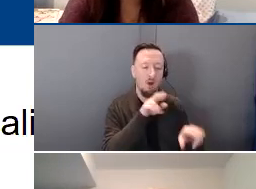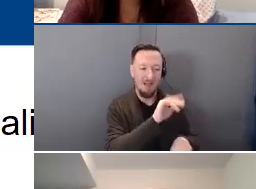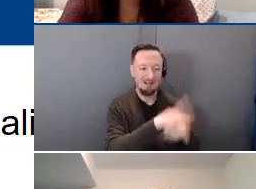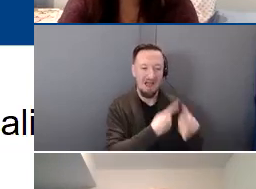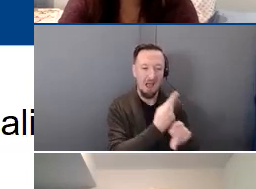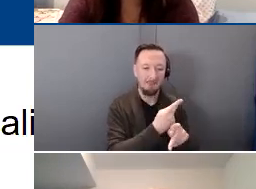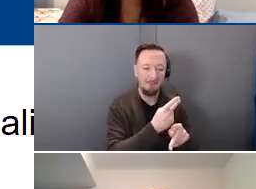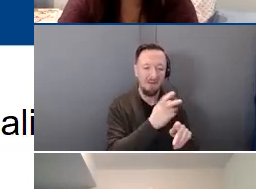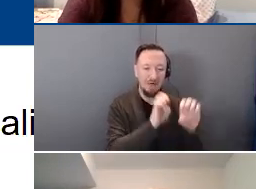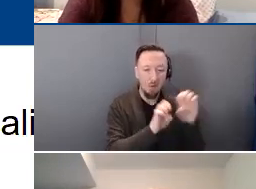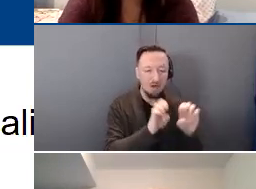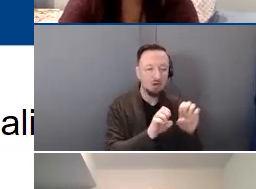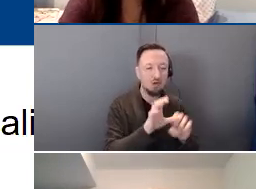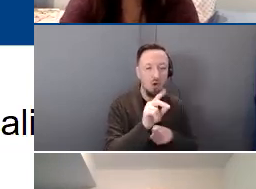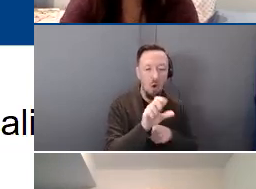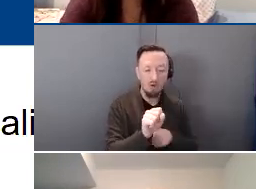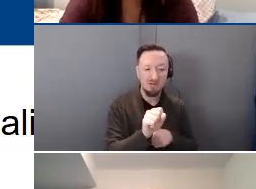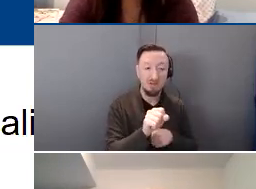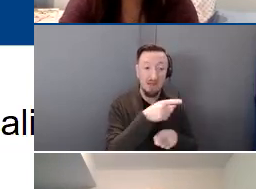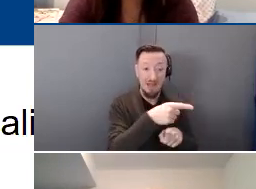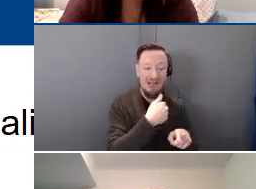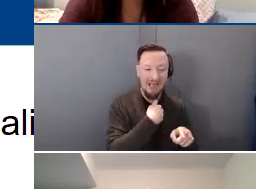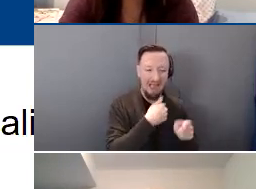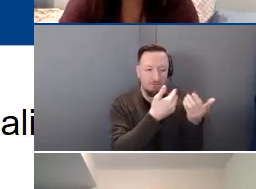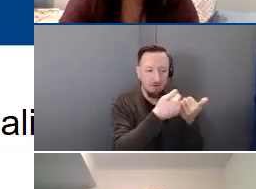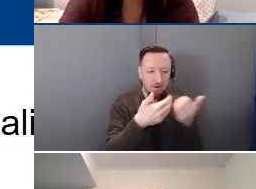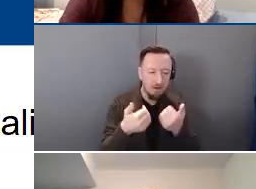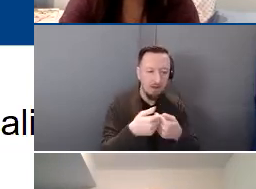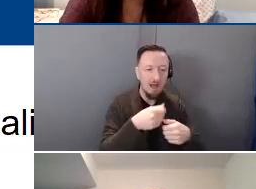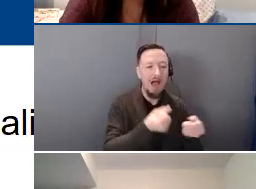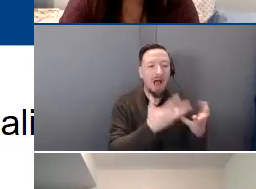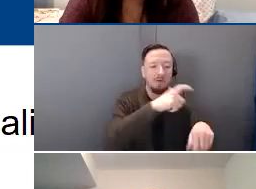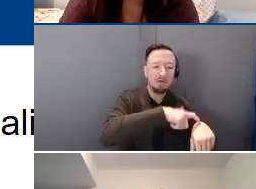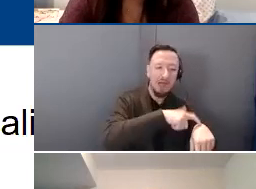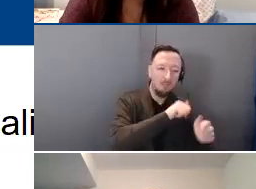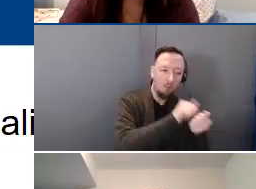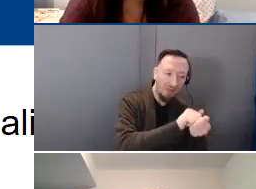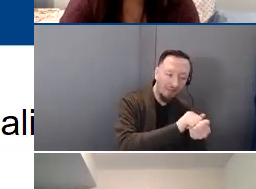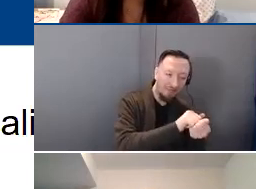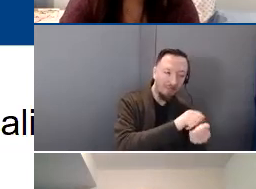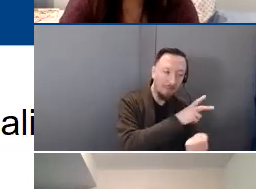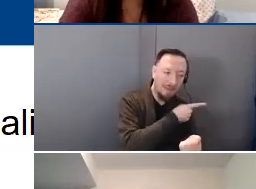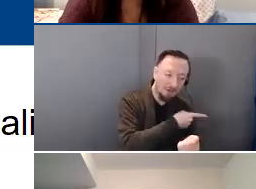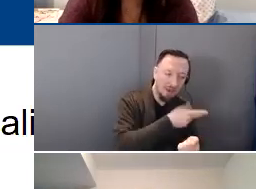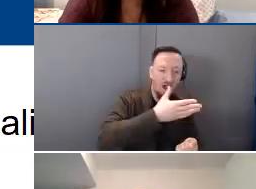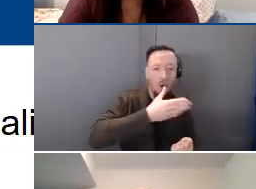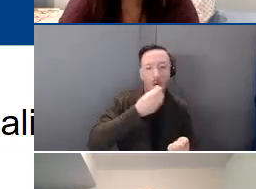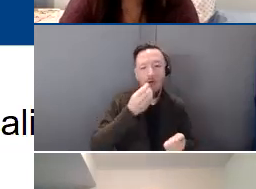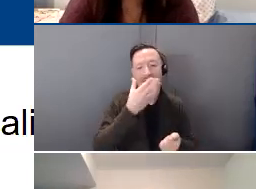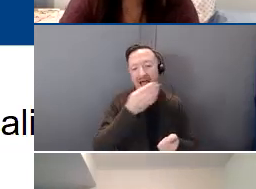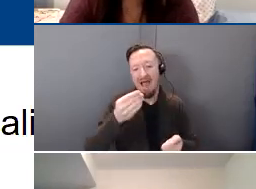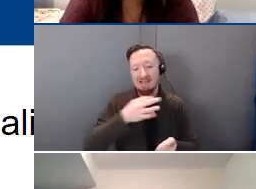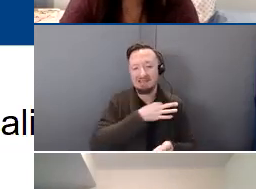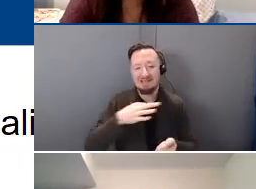management codes. And it delineates between the time spent with the patient versus the staff type, whether it was a physician or